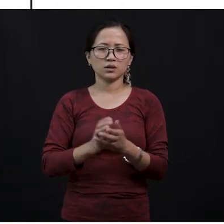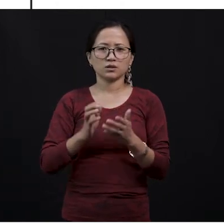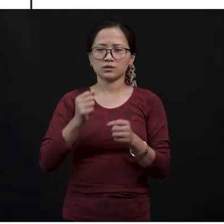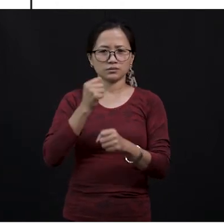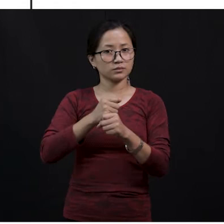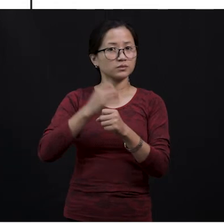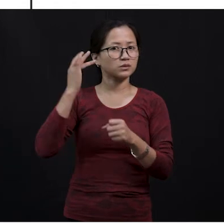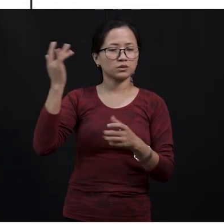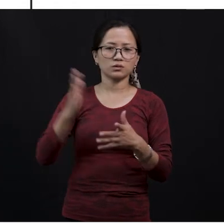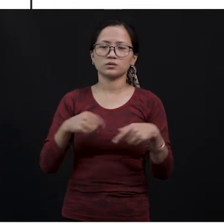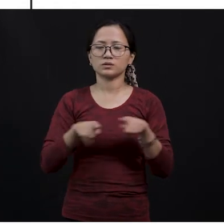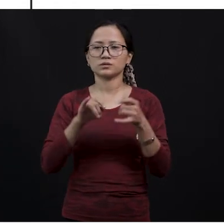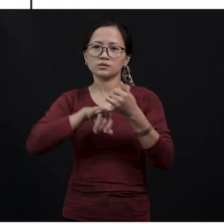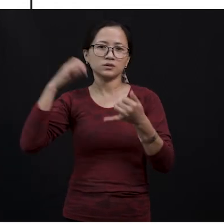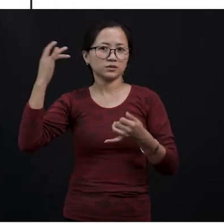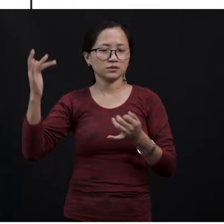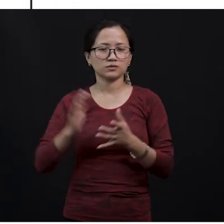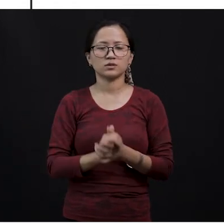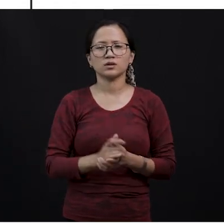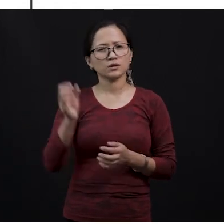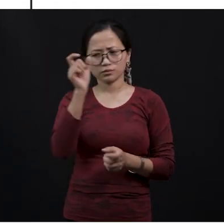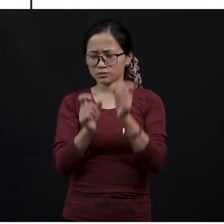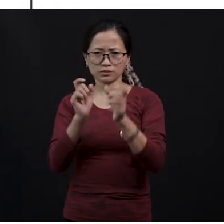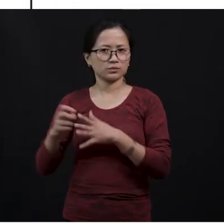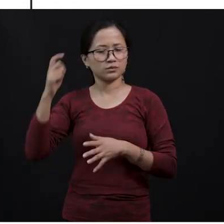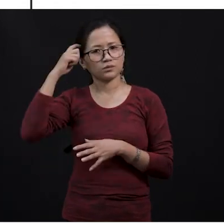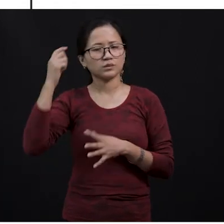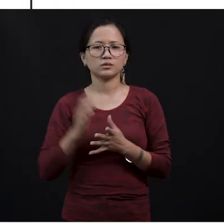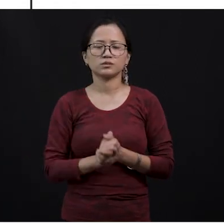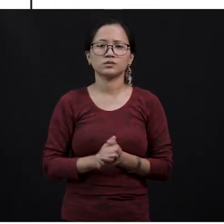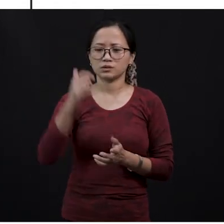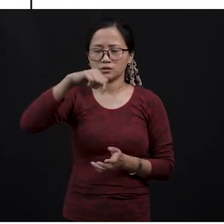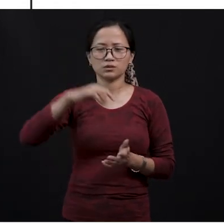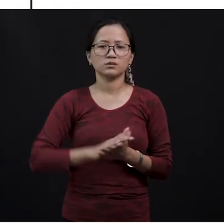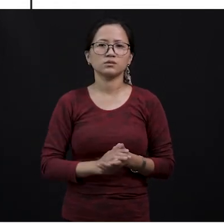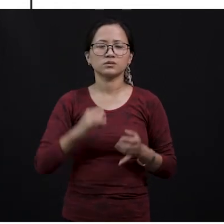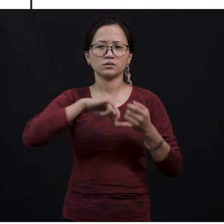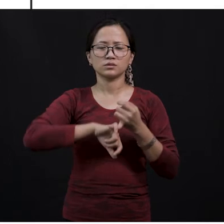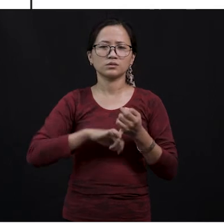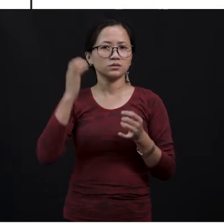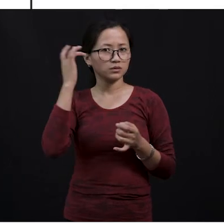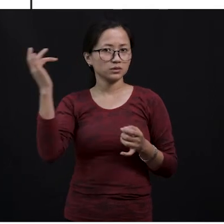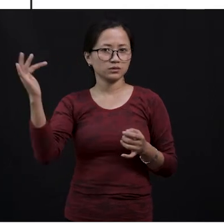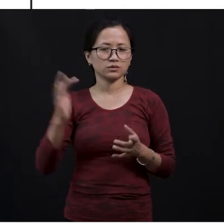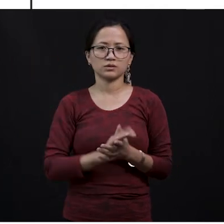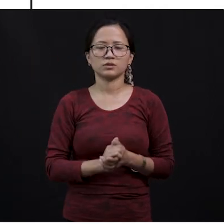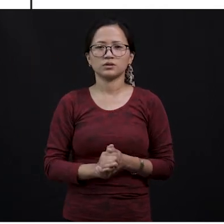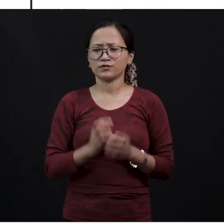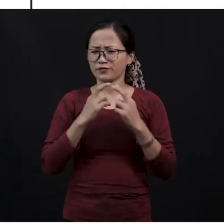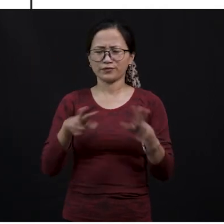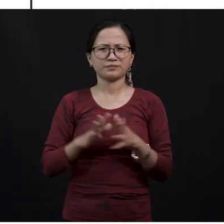the state treasury and change it. So the people thought that even if now the silver is not a